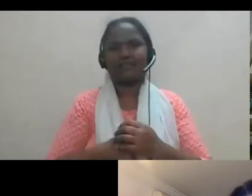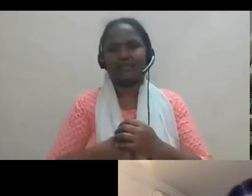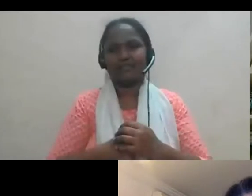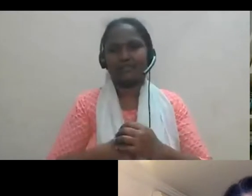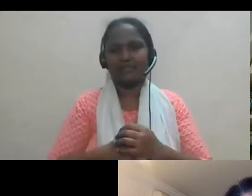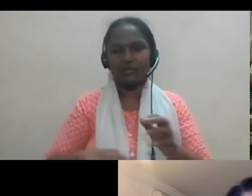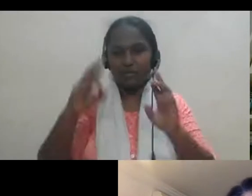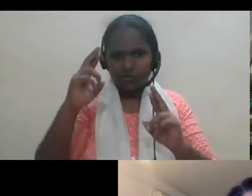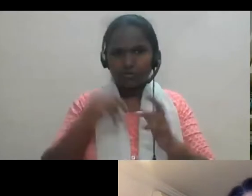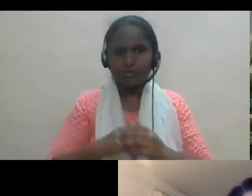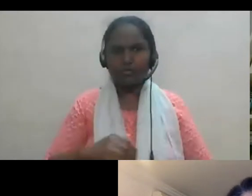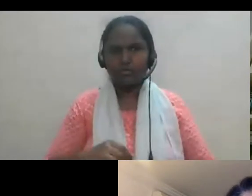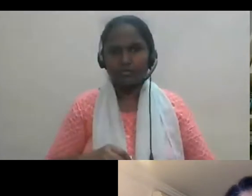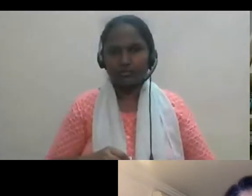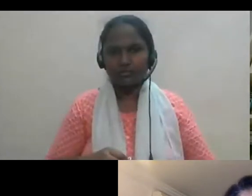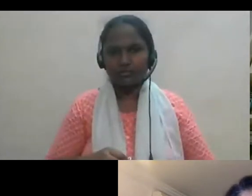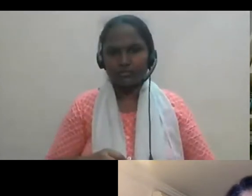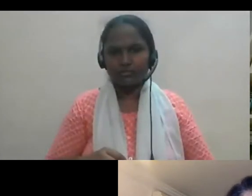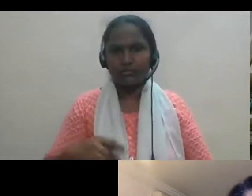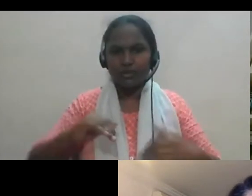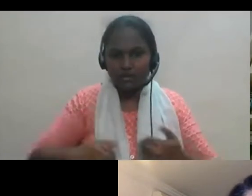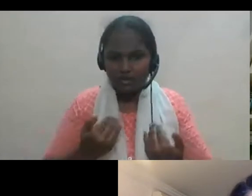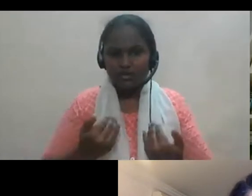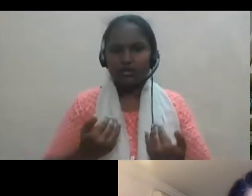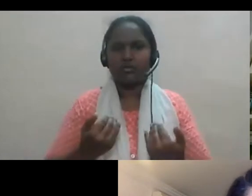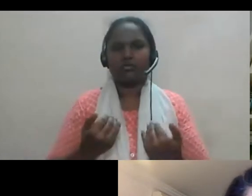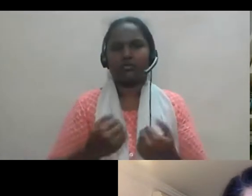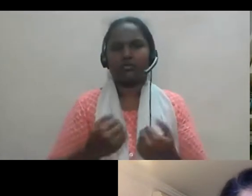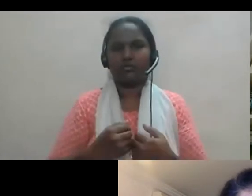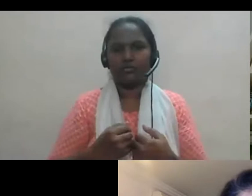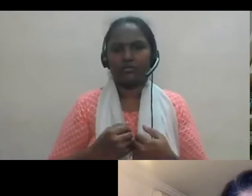cope? How do we evolve and how do we transform?